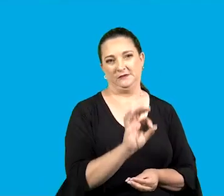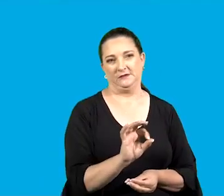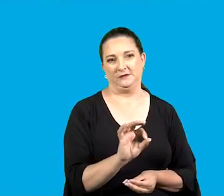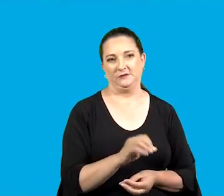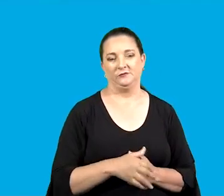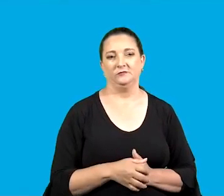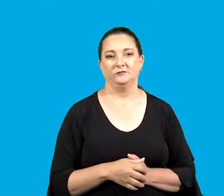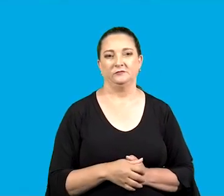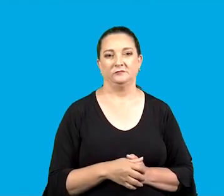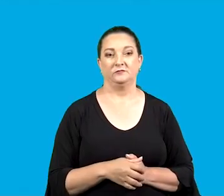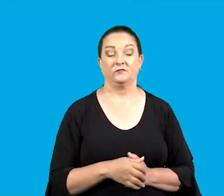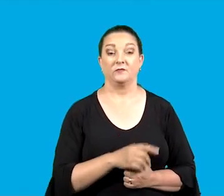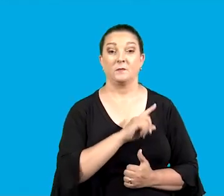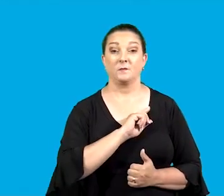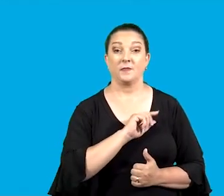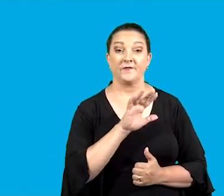now and say the